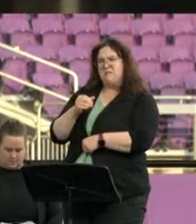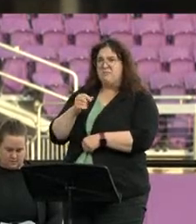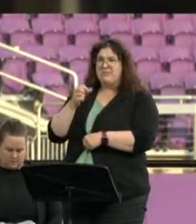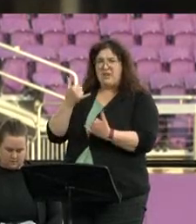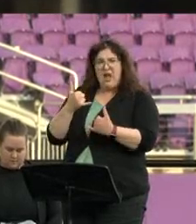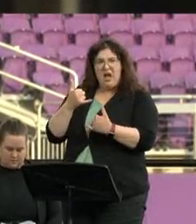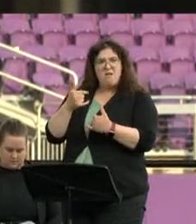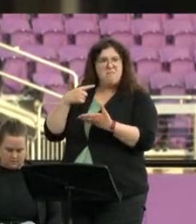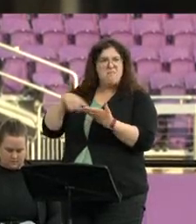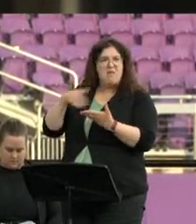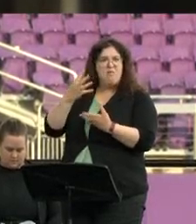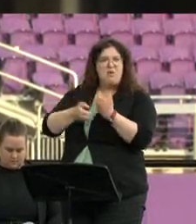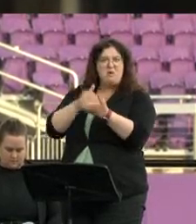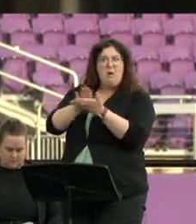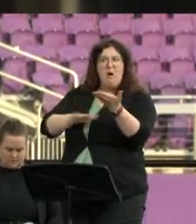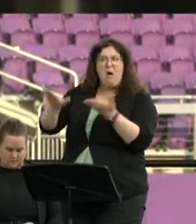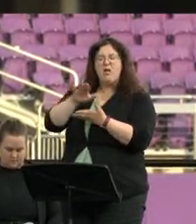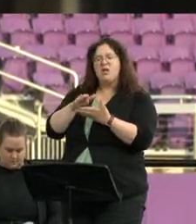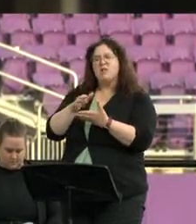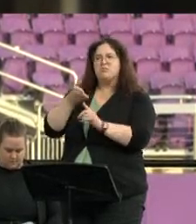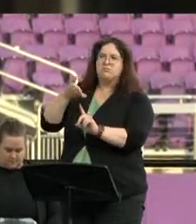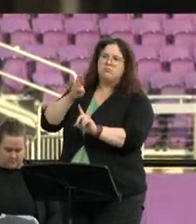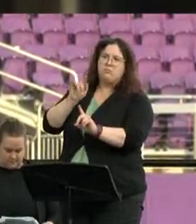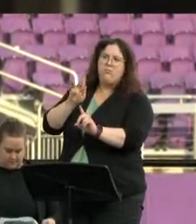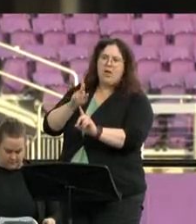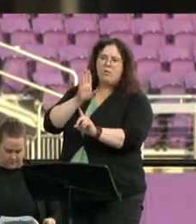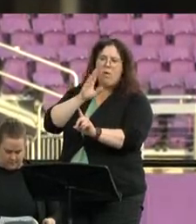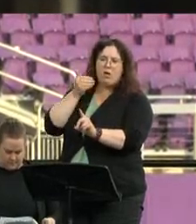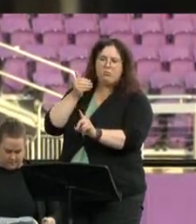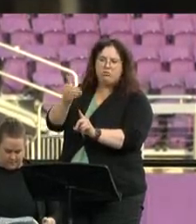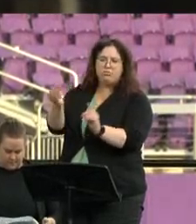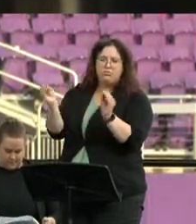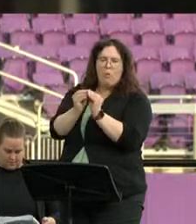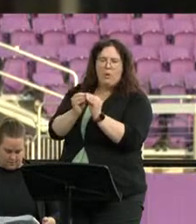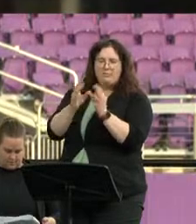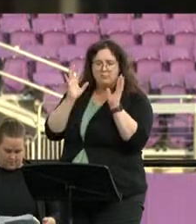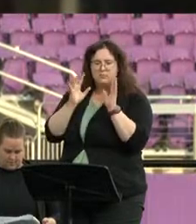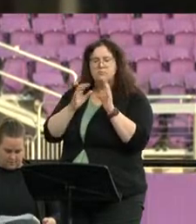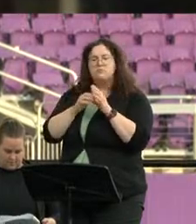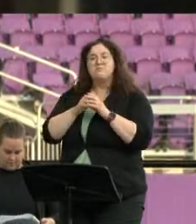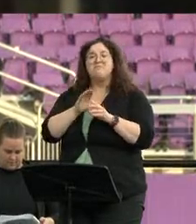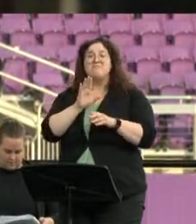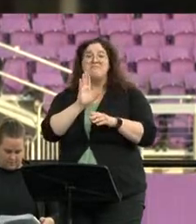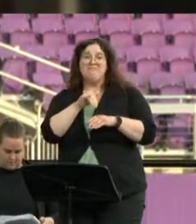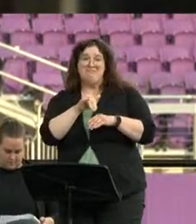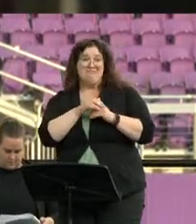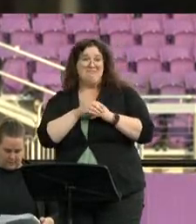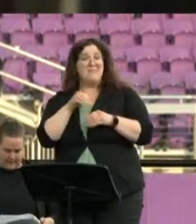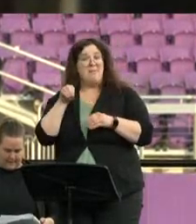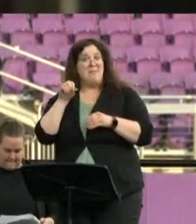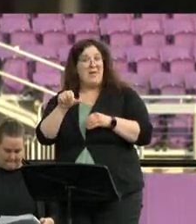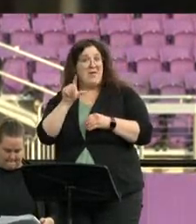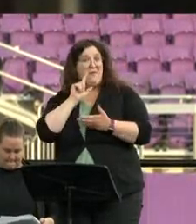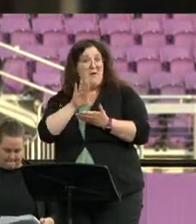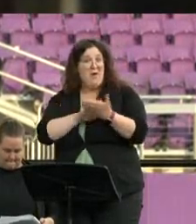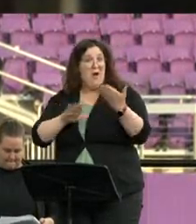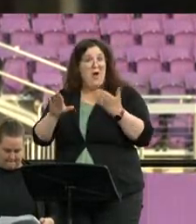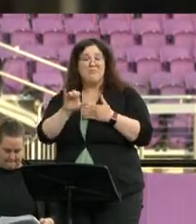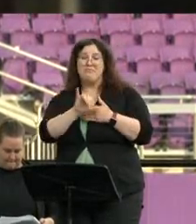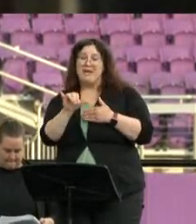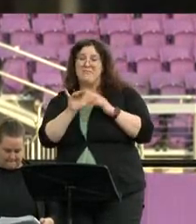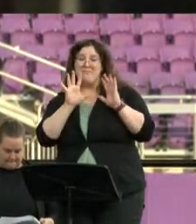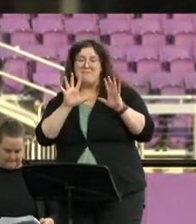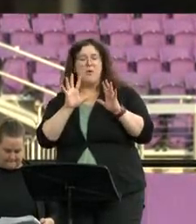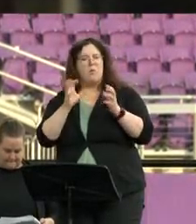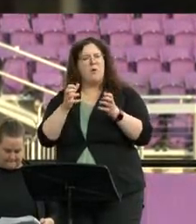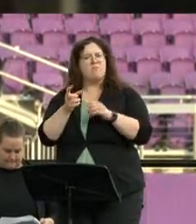of college to pay for, I have a feeling we will be seeing a lot more of the bank. Speaking of paying for post-secondary plans, let's